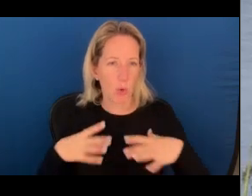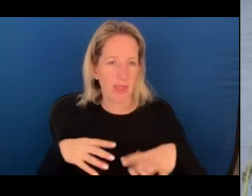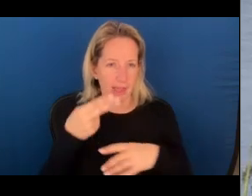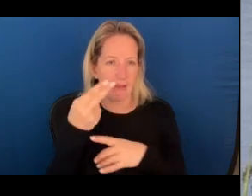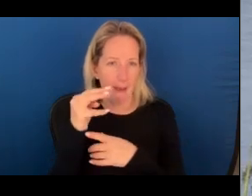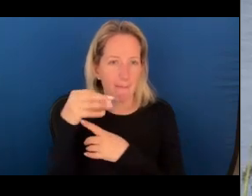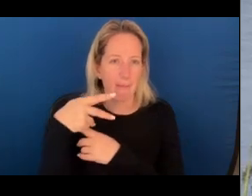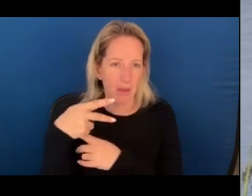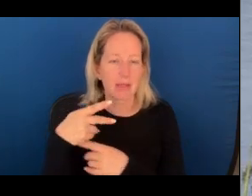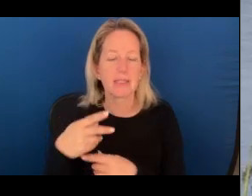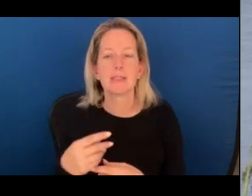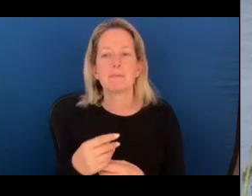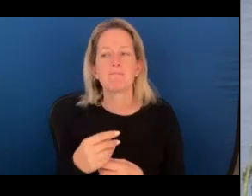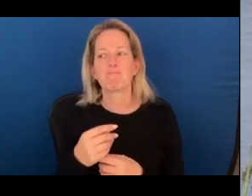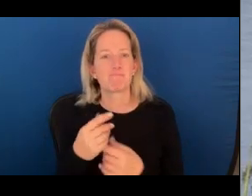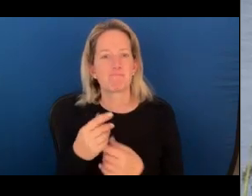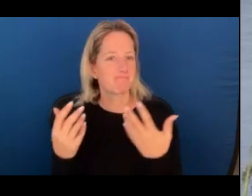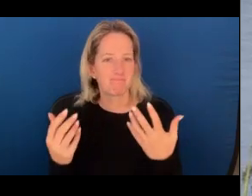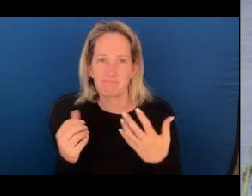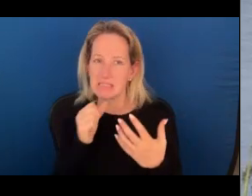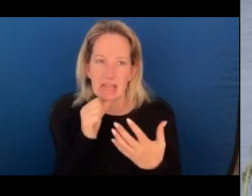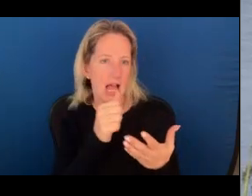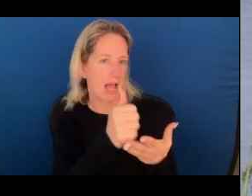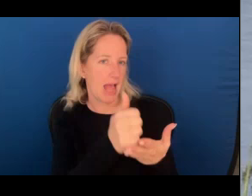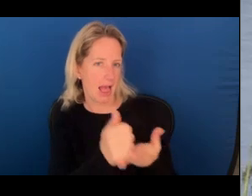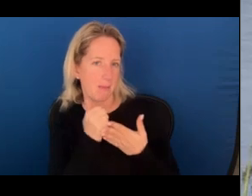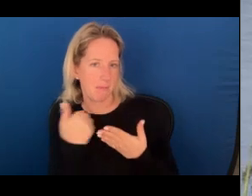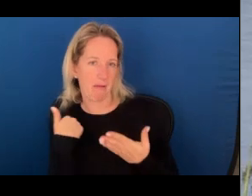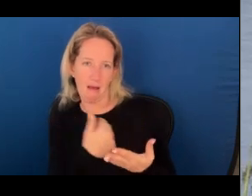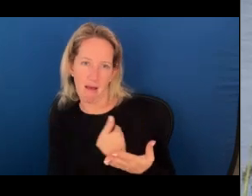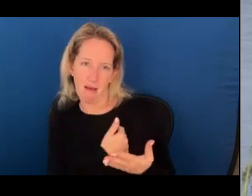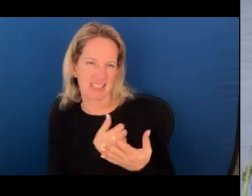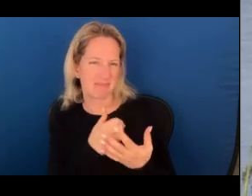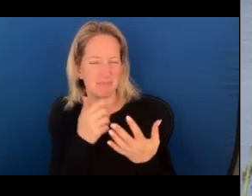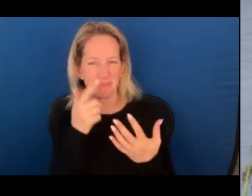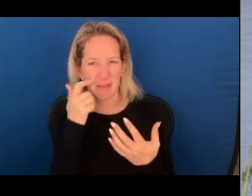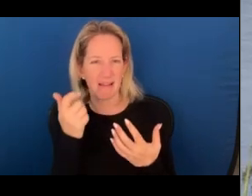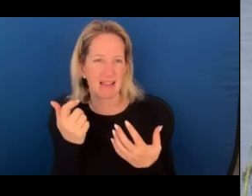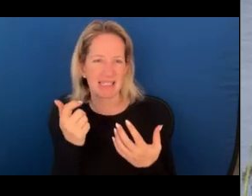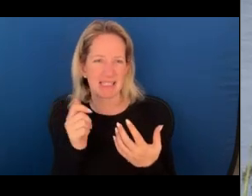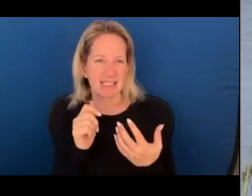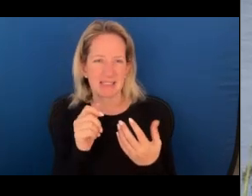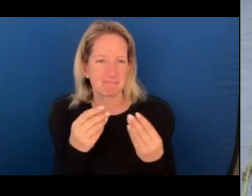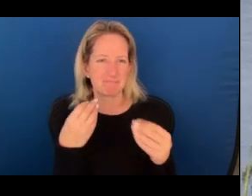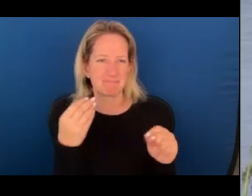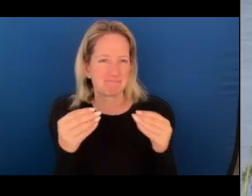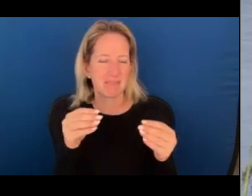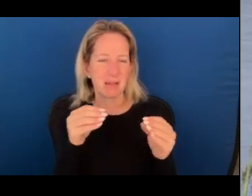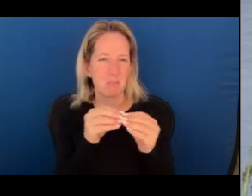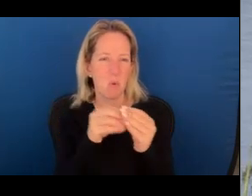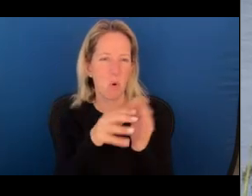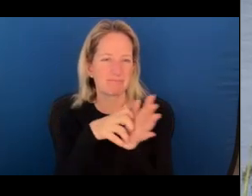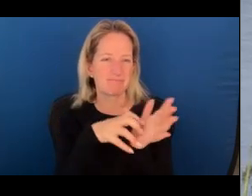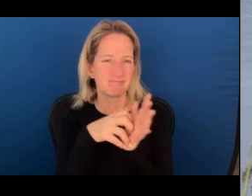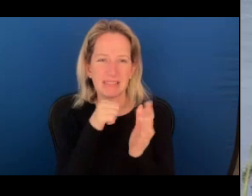isn't particularly useful for a lot of our use cases. It's not as tough as it would need to be. Oh, interesting. But, okay, yeah. Thank